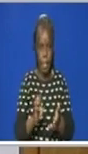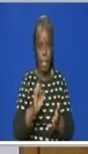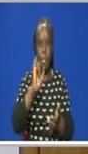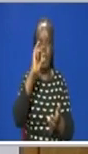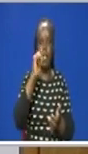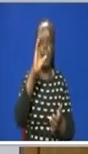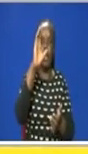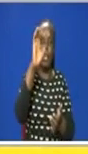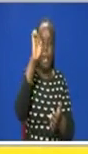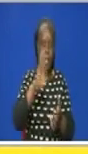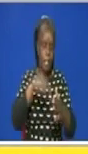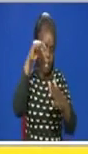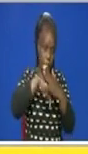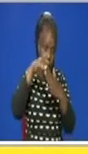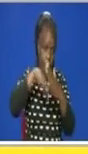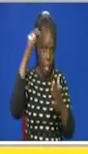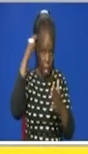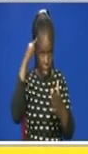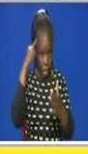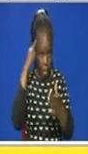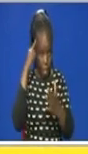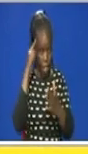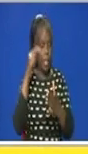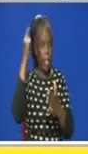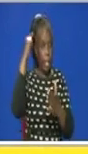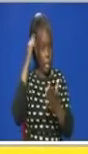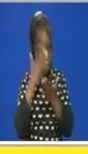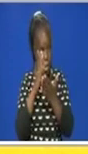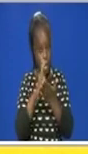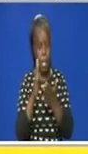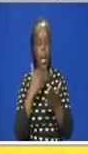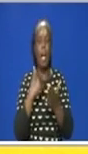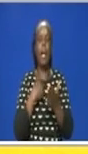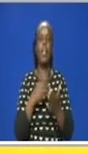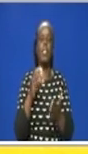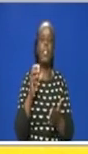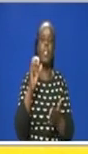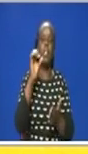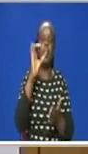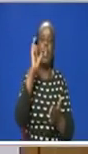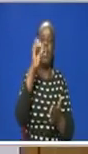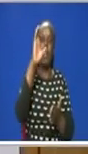At the head. Yes, this part now. Yeah, this part. Head part. This head part. Yeah, so it's composed of